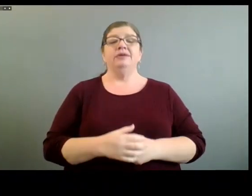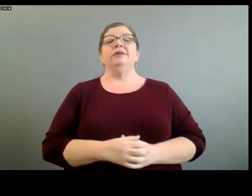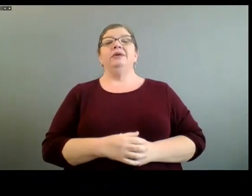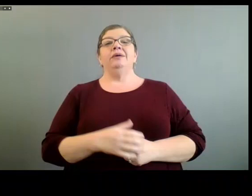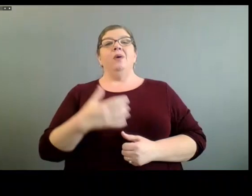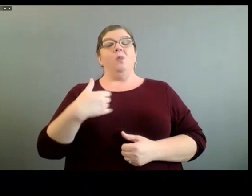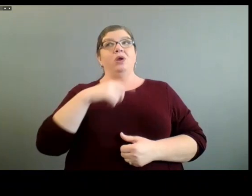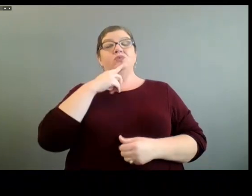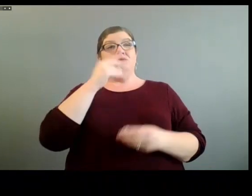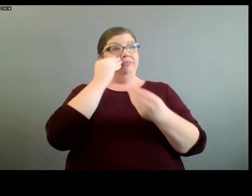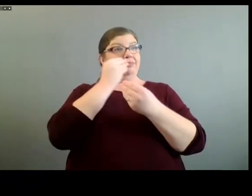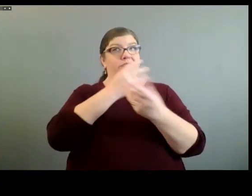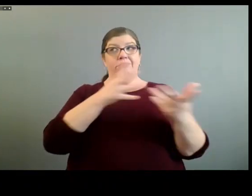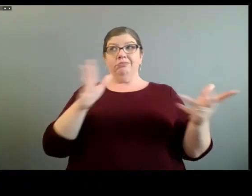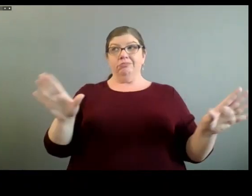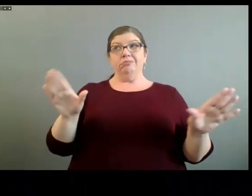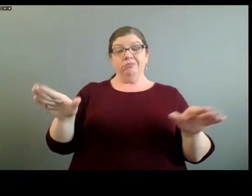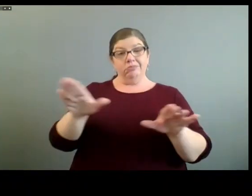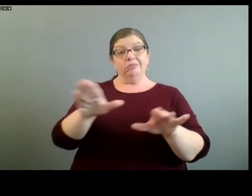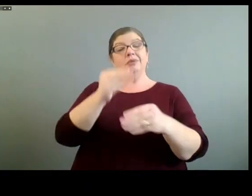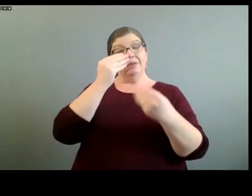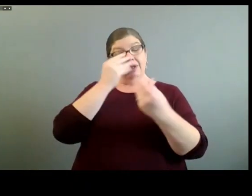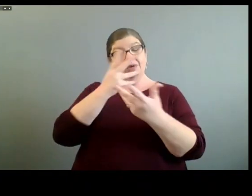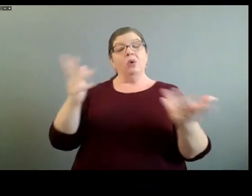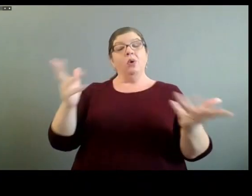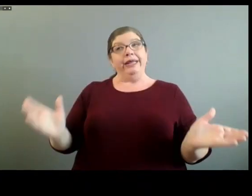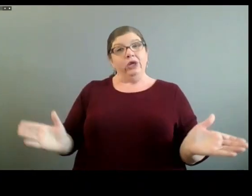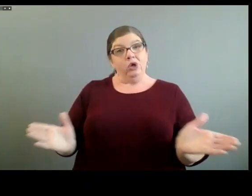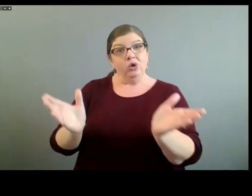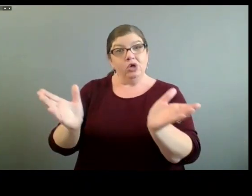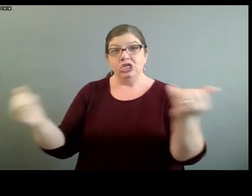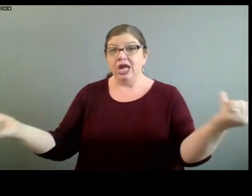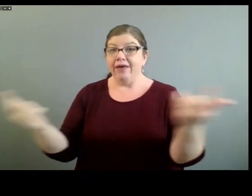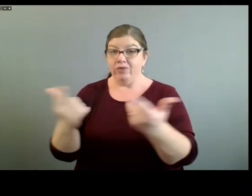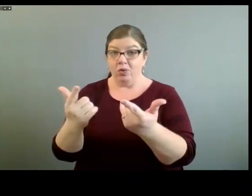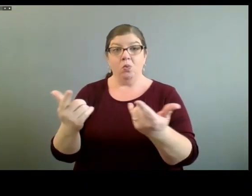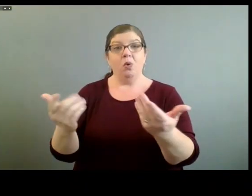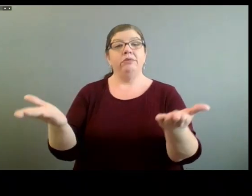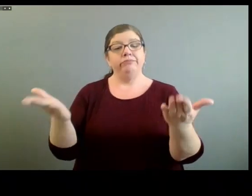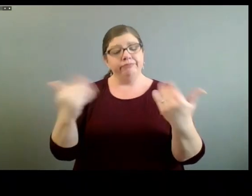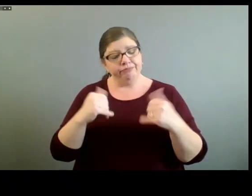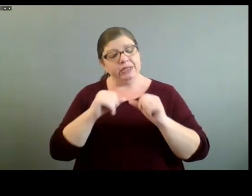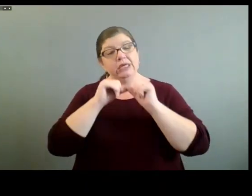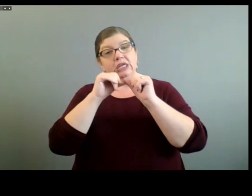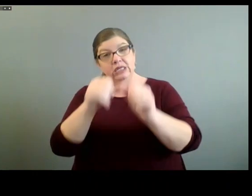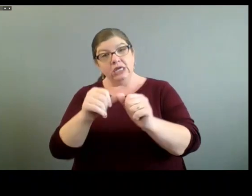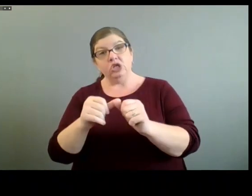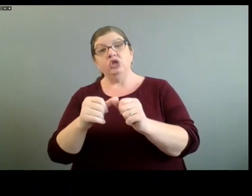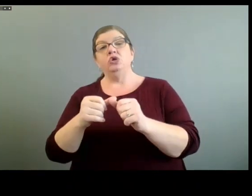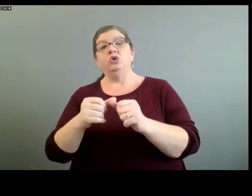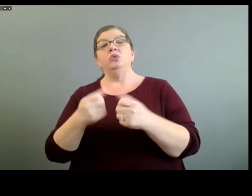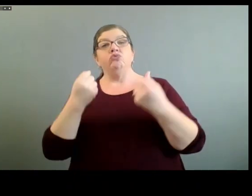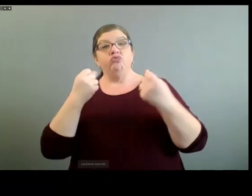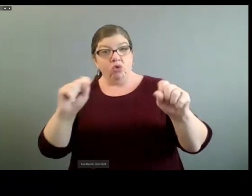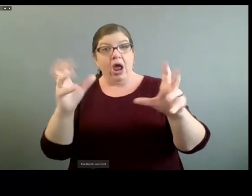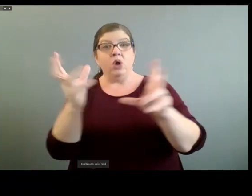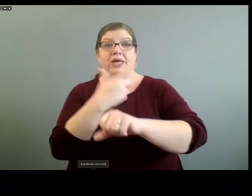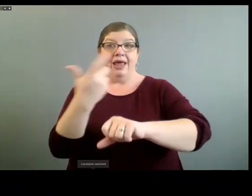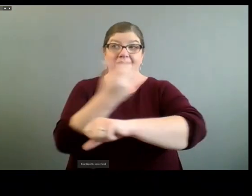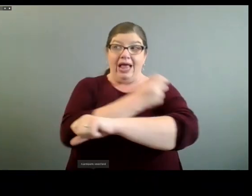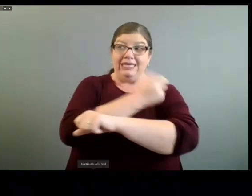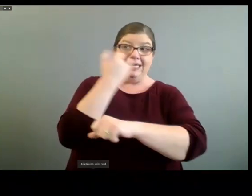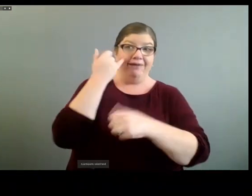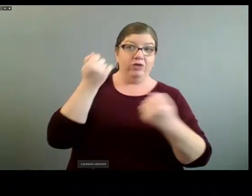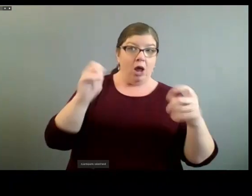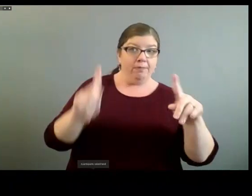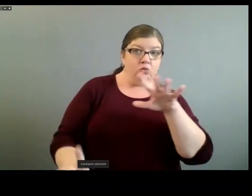reassure our community members and encourage everyone to continue pursuing a vaccine opportunity when